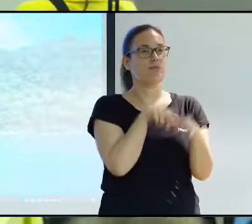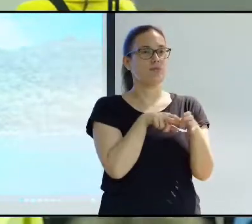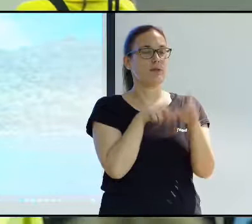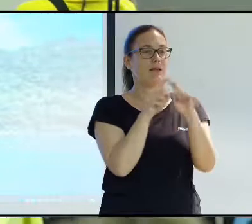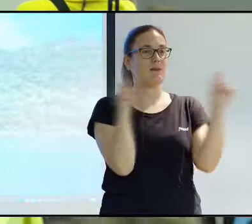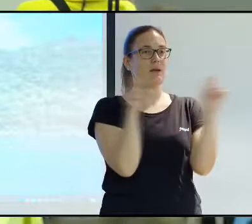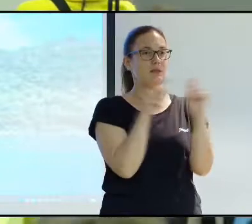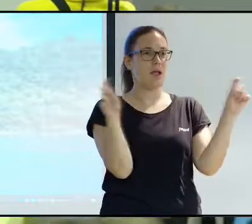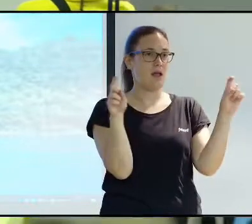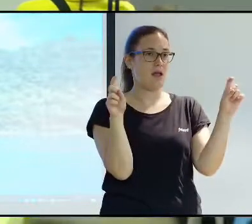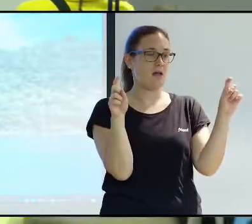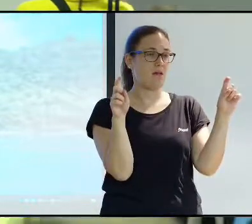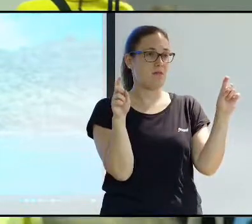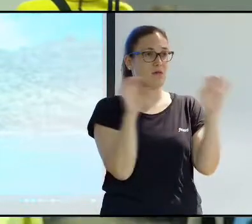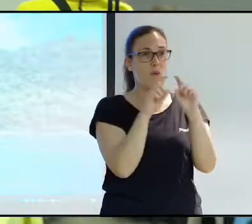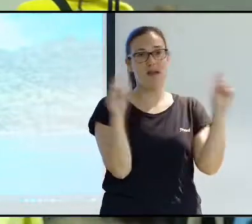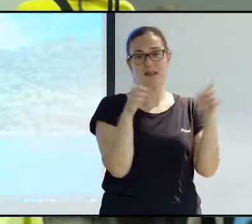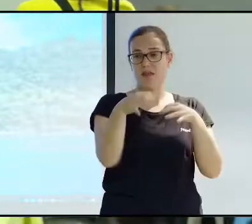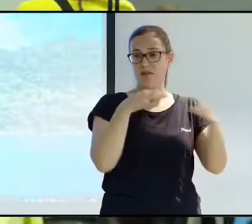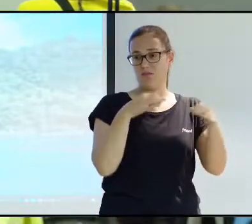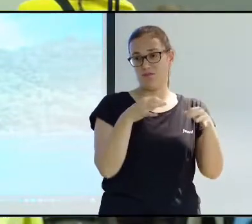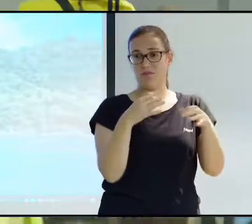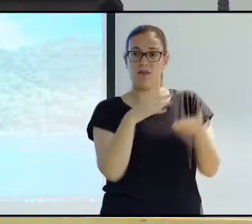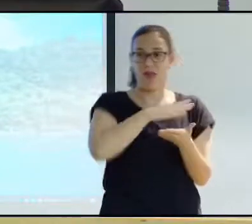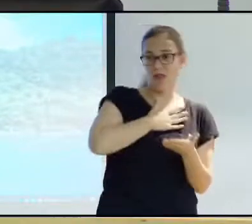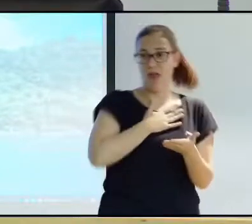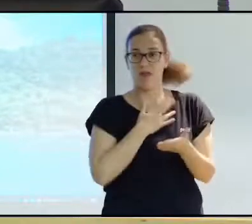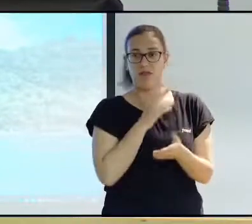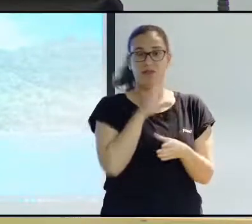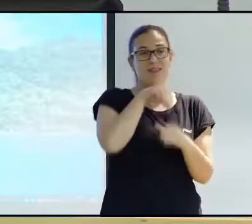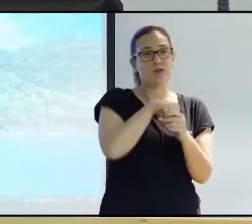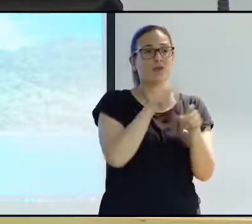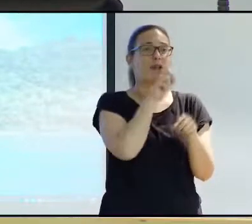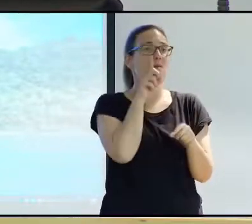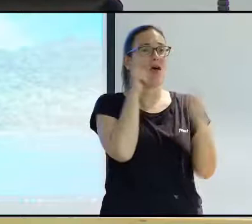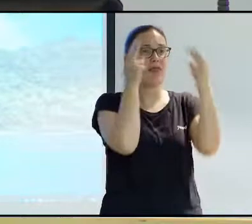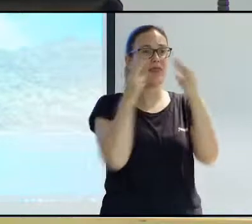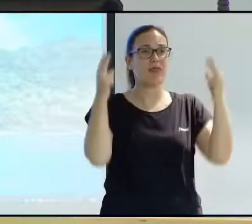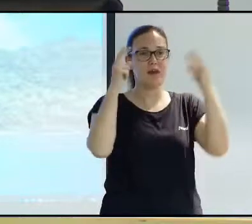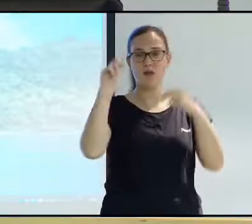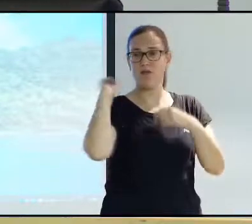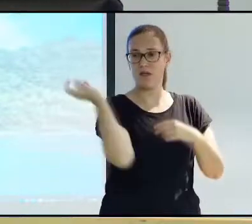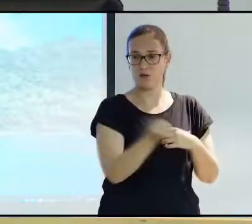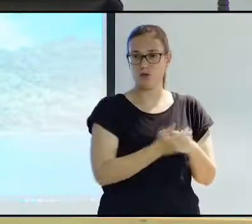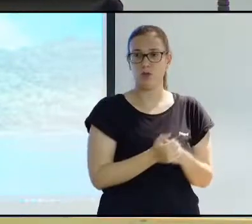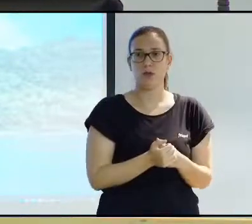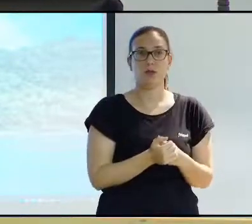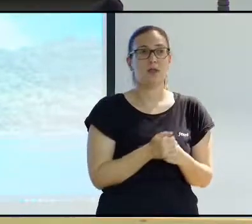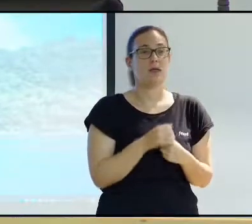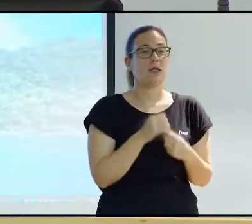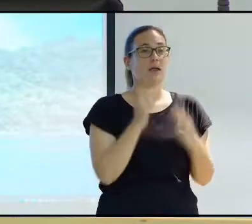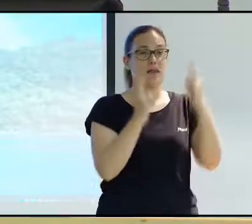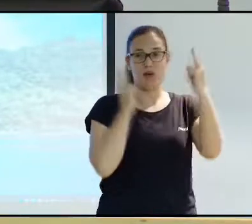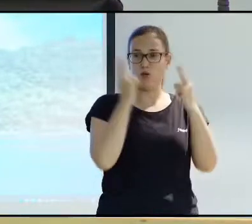of the dancing company, and she's an artist in the Diverse Circle group. This company works